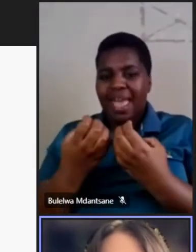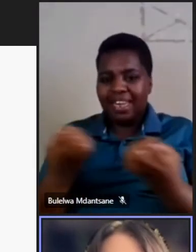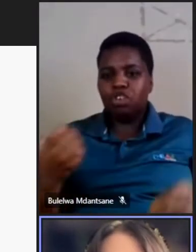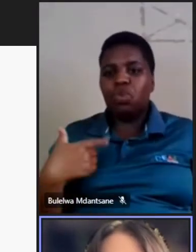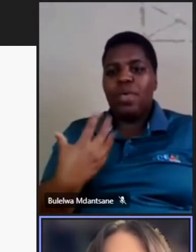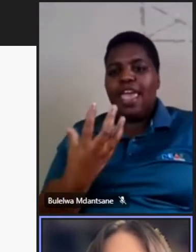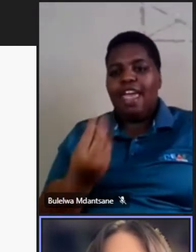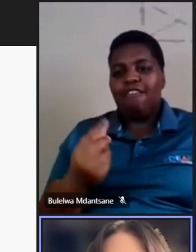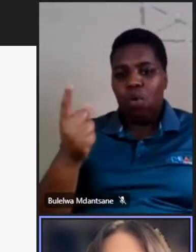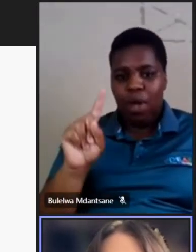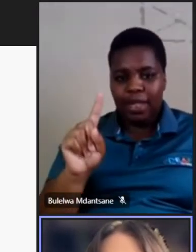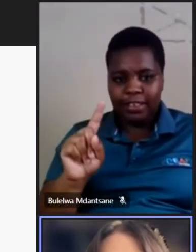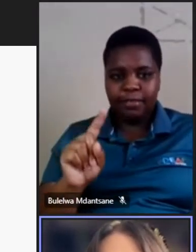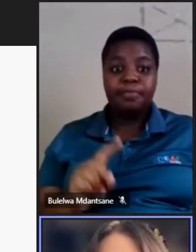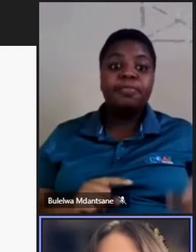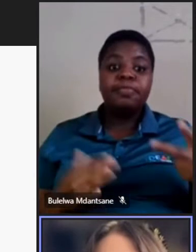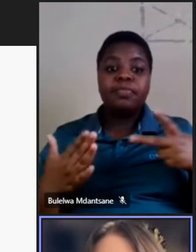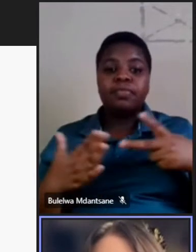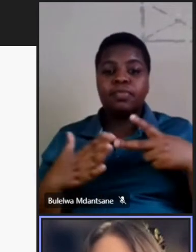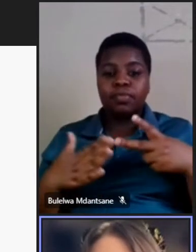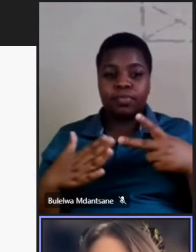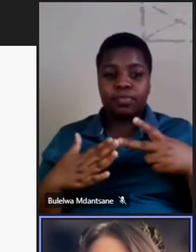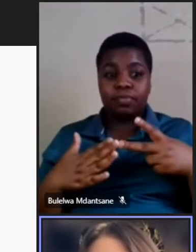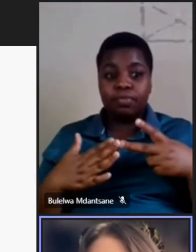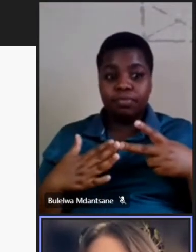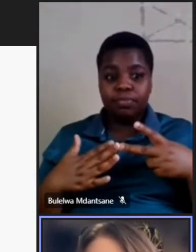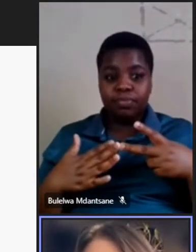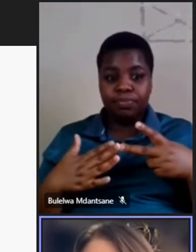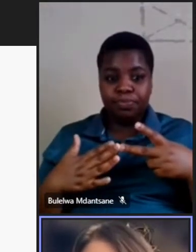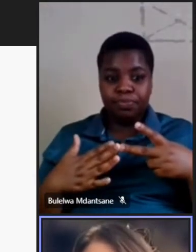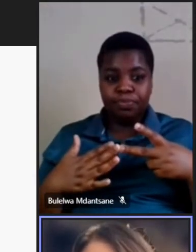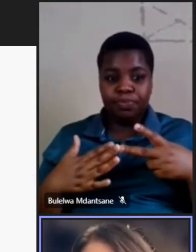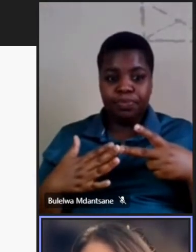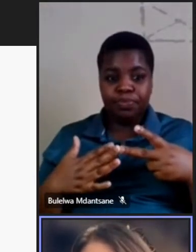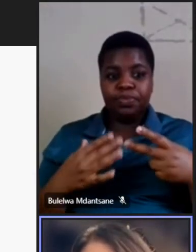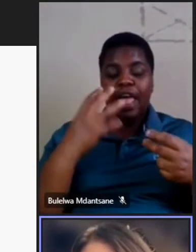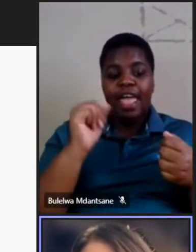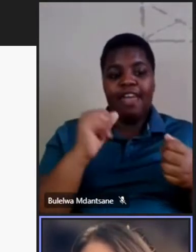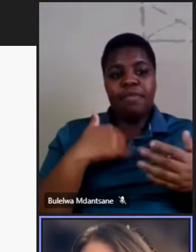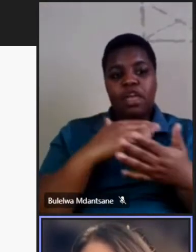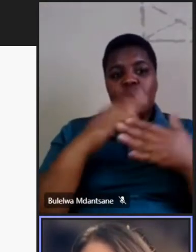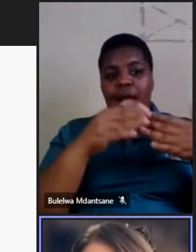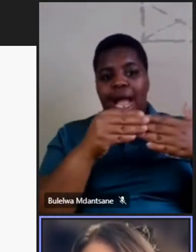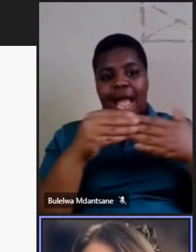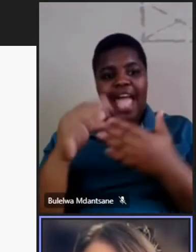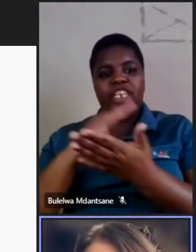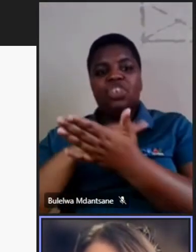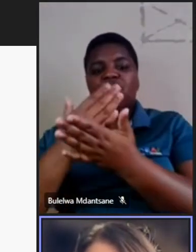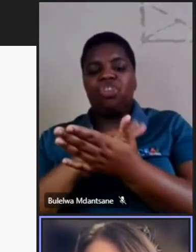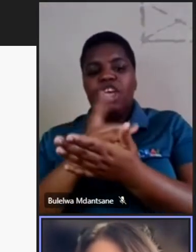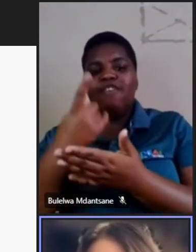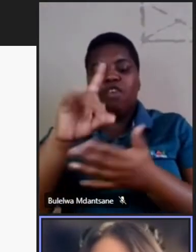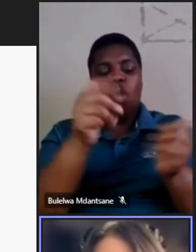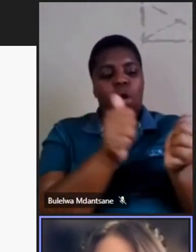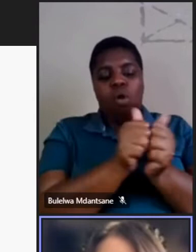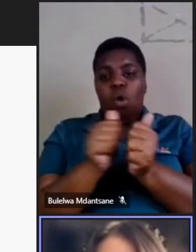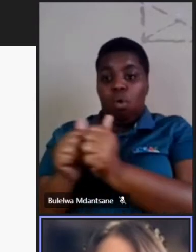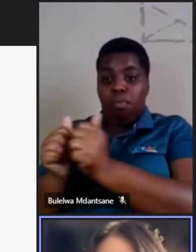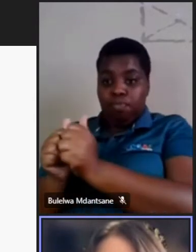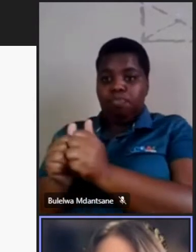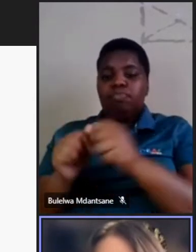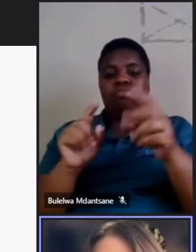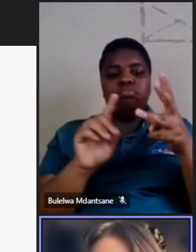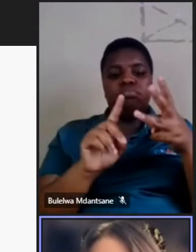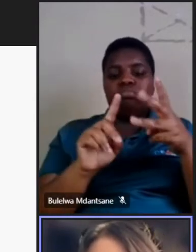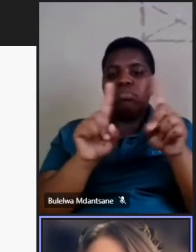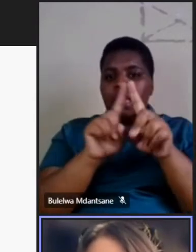The second goal is to have the guide shared with partner organizations and stakeholders, so they can